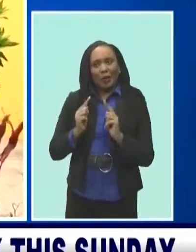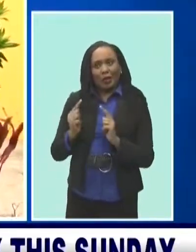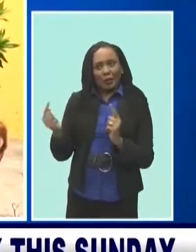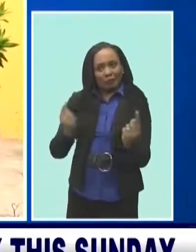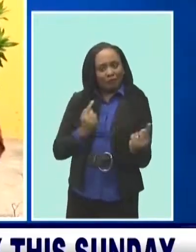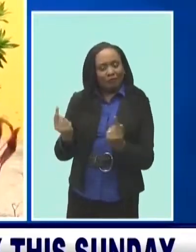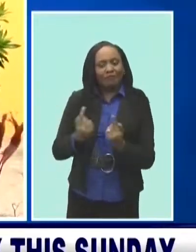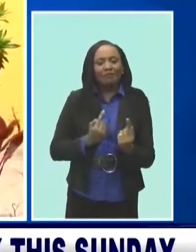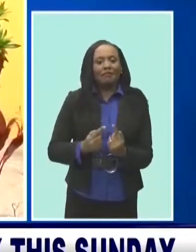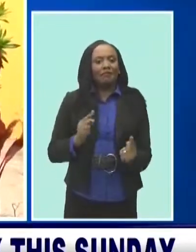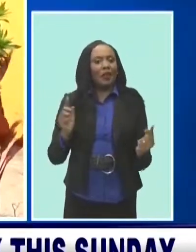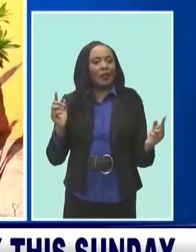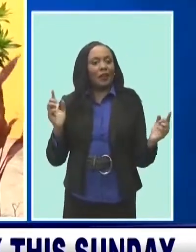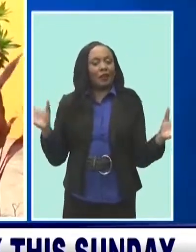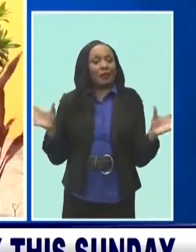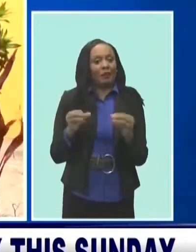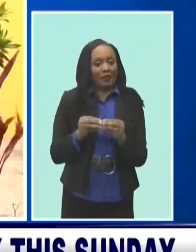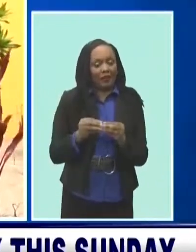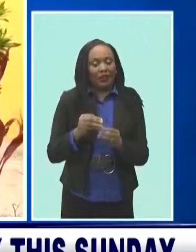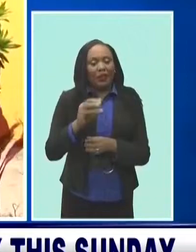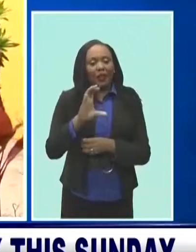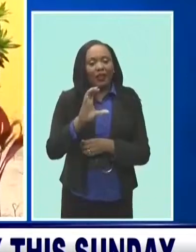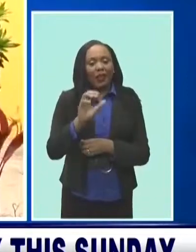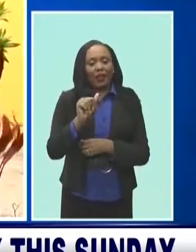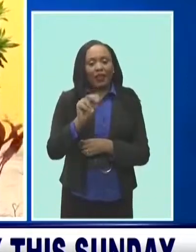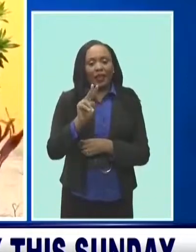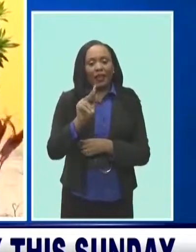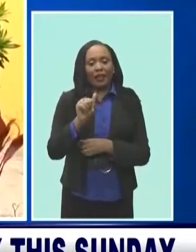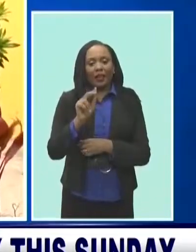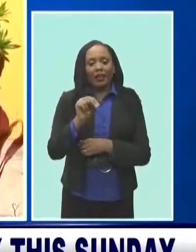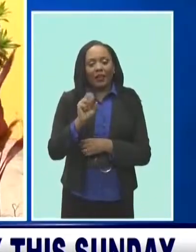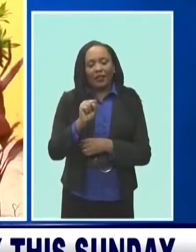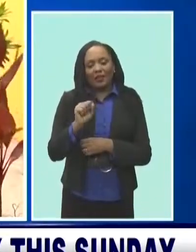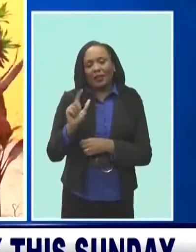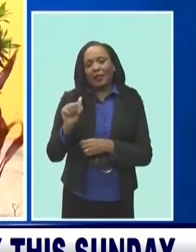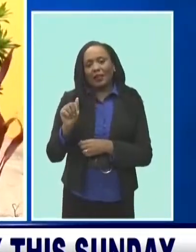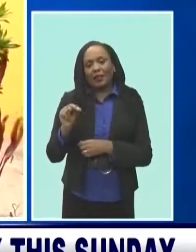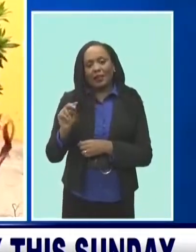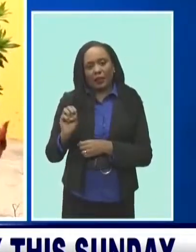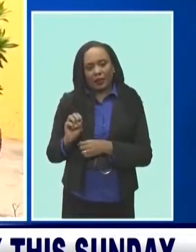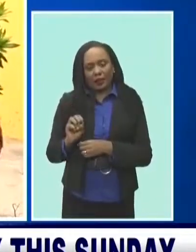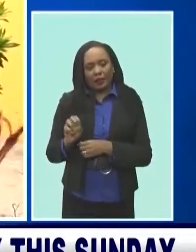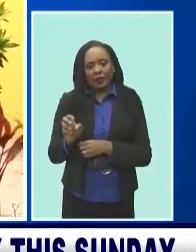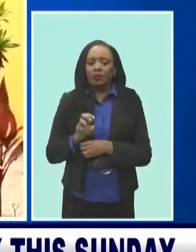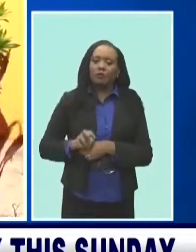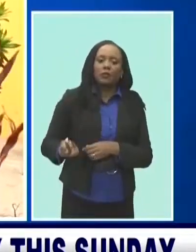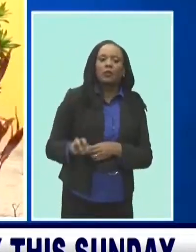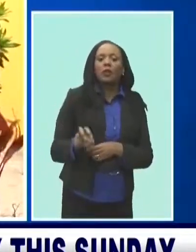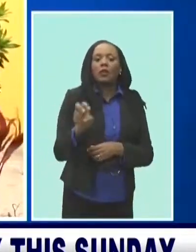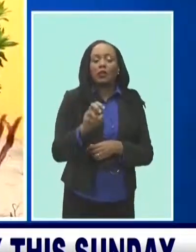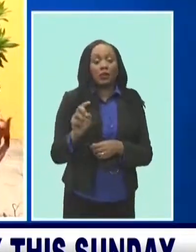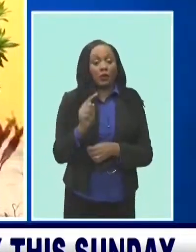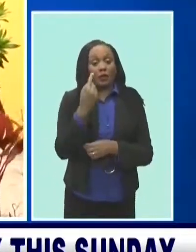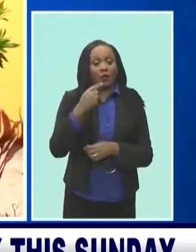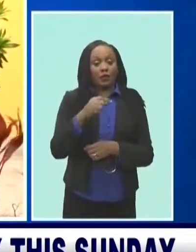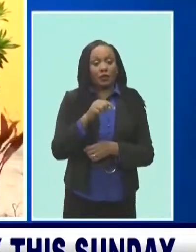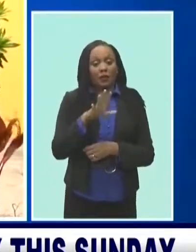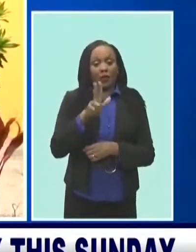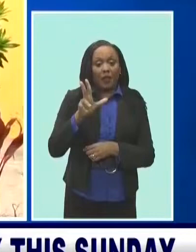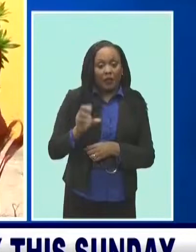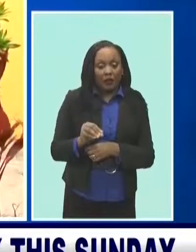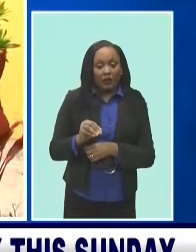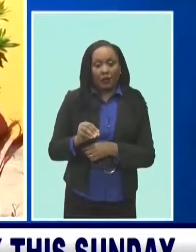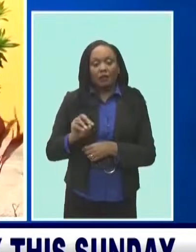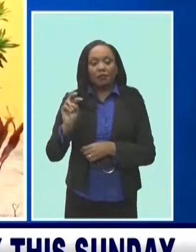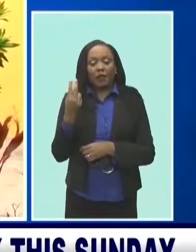us, meet us in Cavens Lane. That's where you have to gather. You have your choice of tours that you can come on. First one's at 5:30, second one